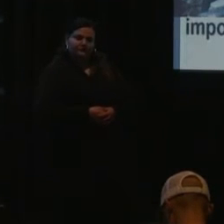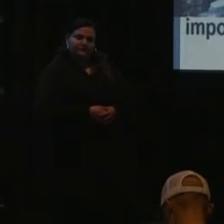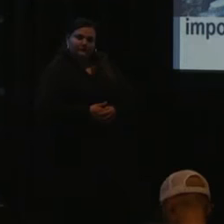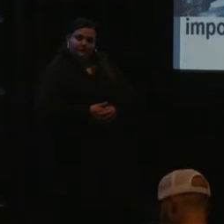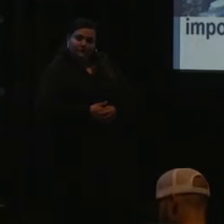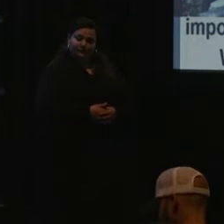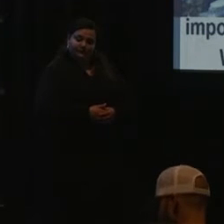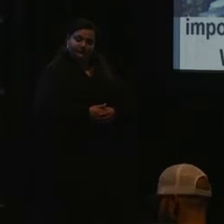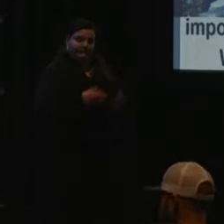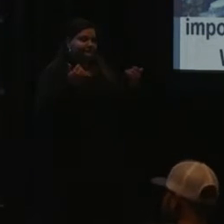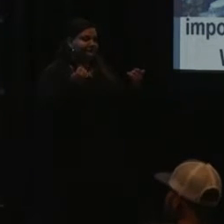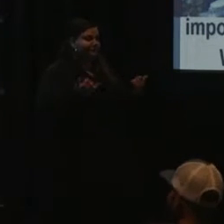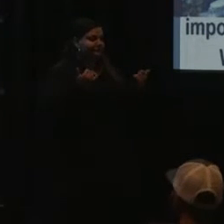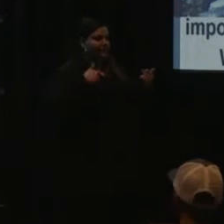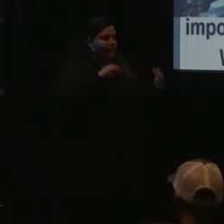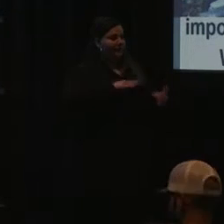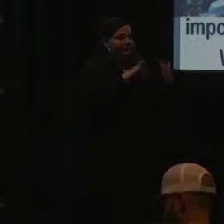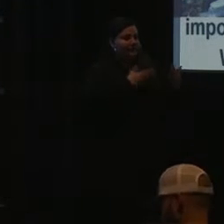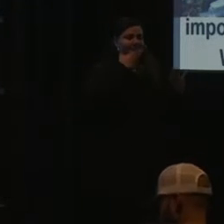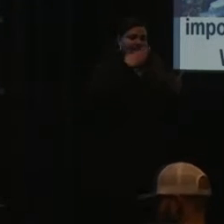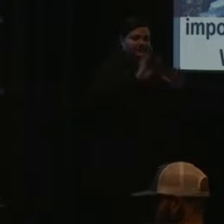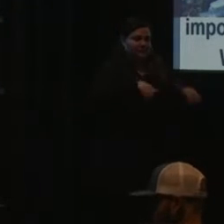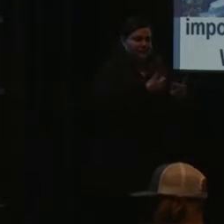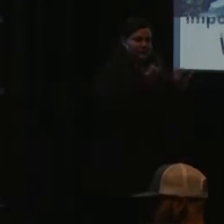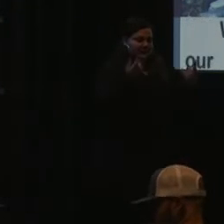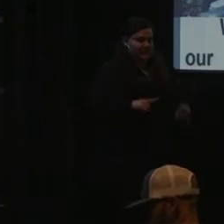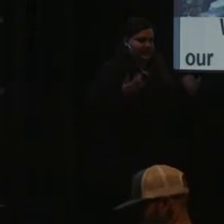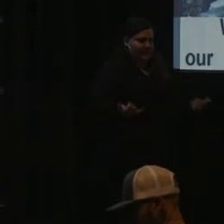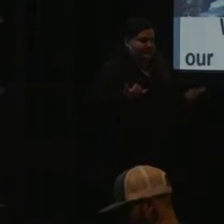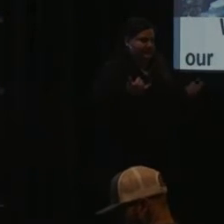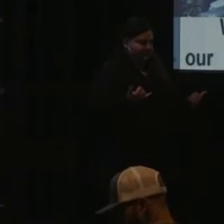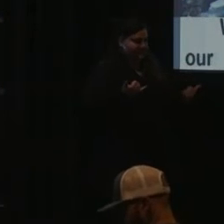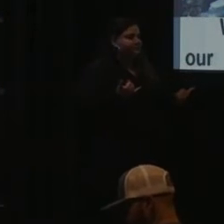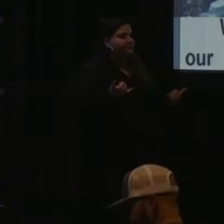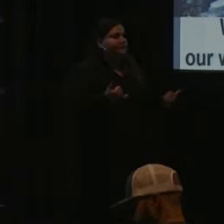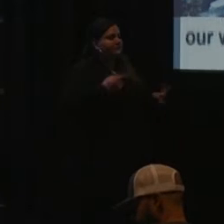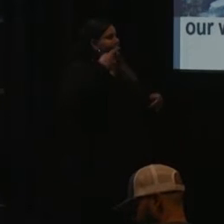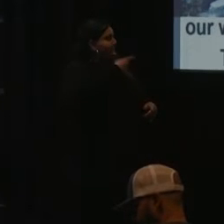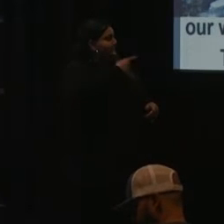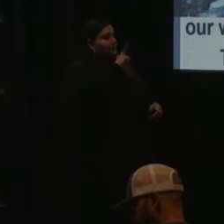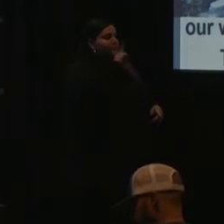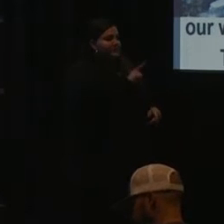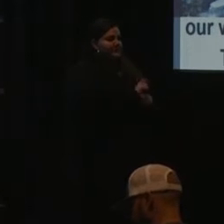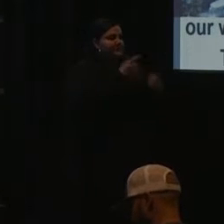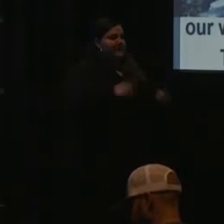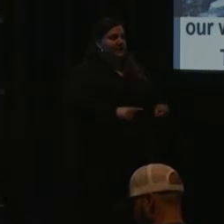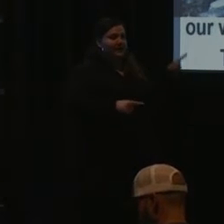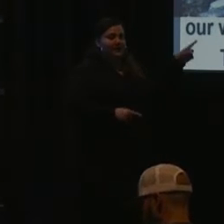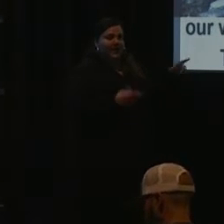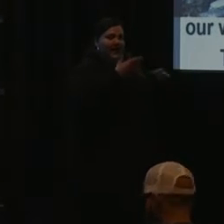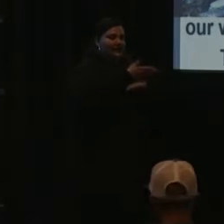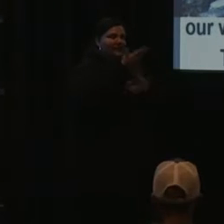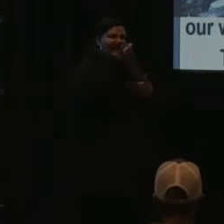We are facing some significant challenges throughout our watershed. This is the reality we face after almost any